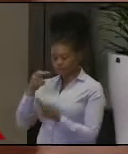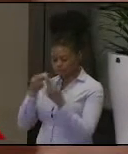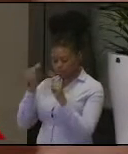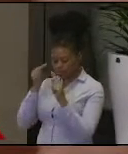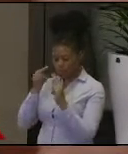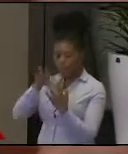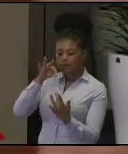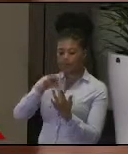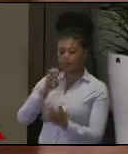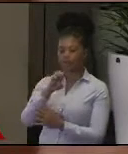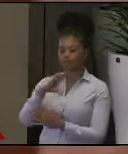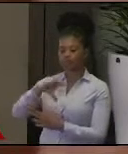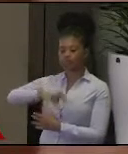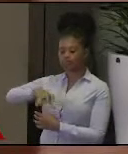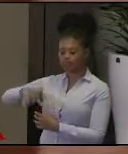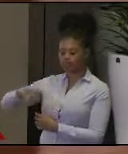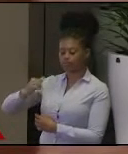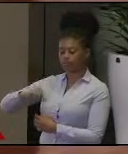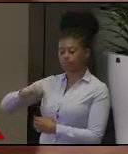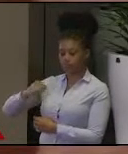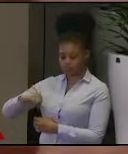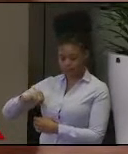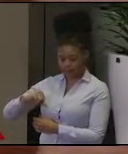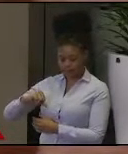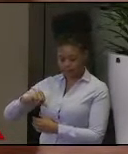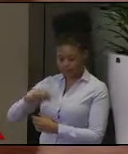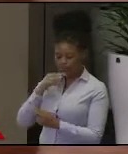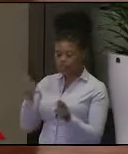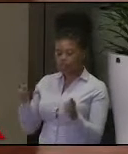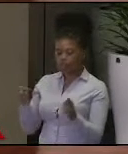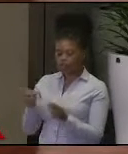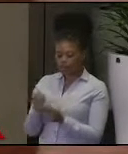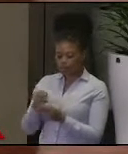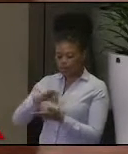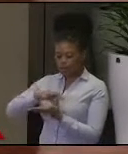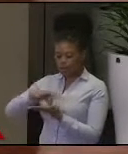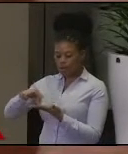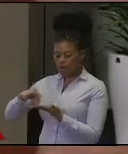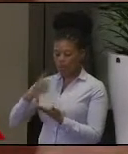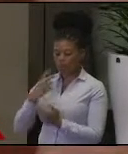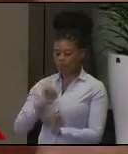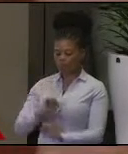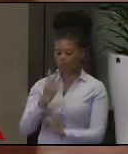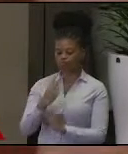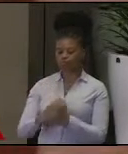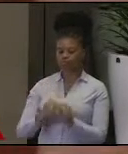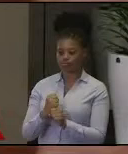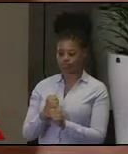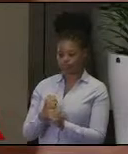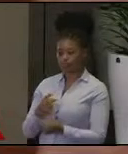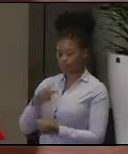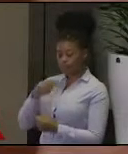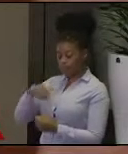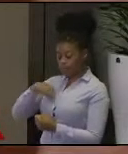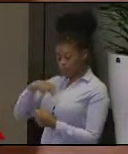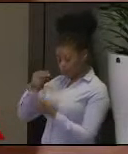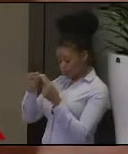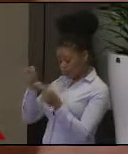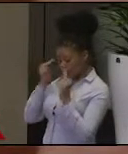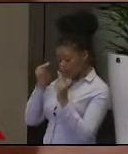Cape municipalities on a short-term contract of 2 years. As the university, we have recently offered